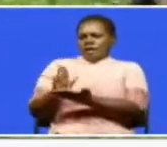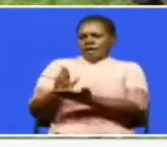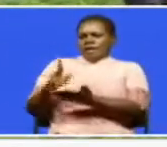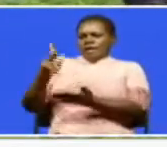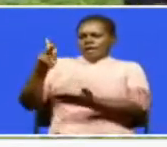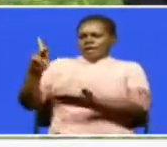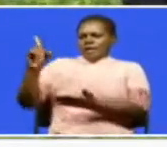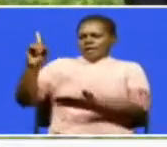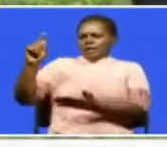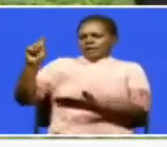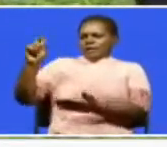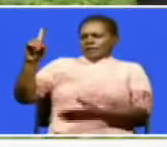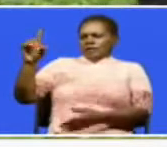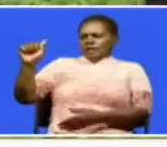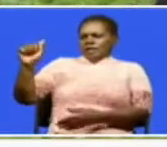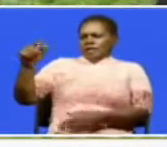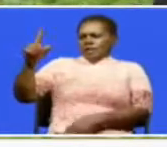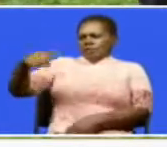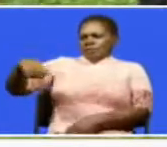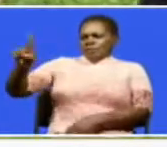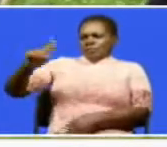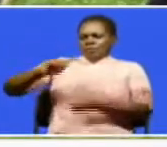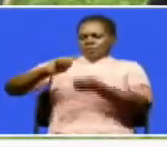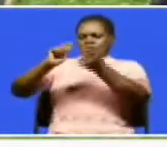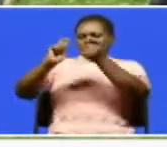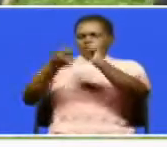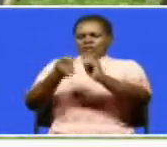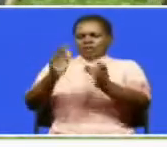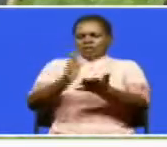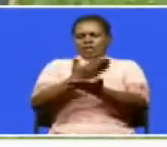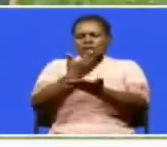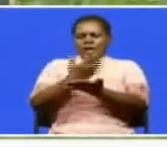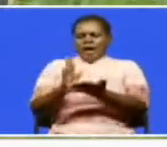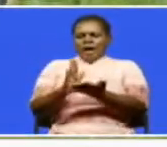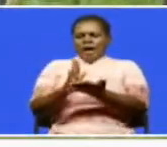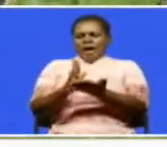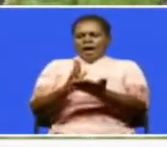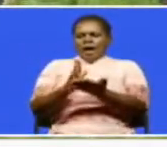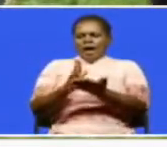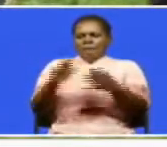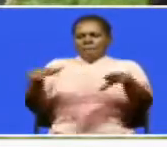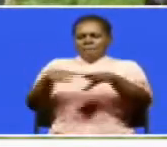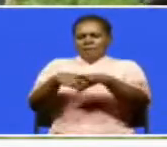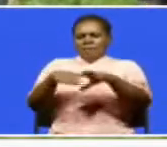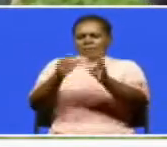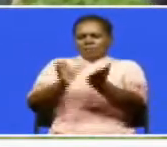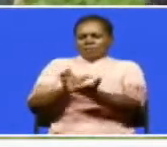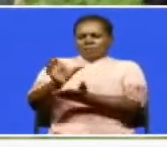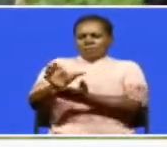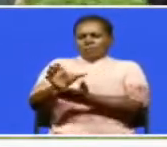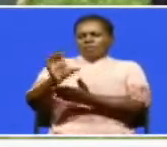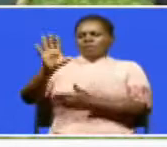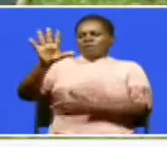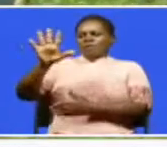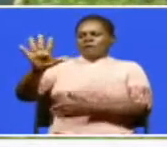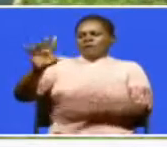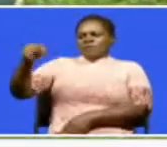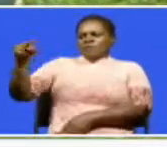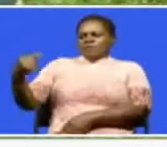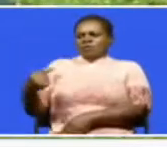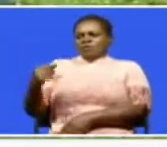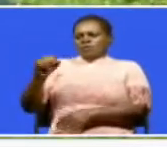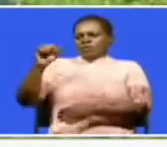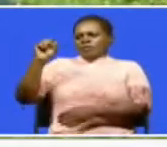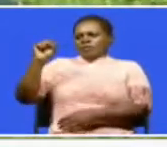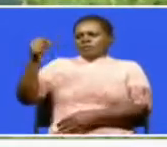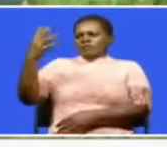a statement, said it has approved the restructuring of its shareholding by allocating 5 million bonus shares by the